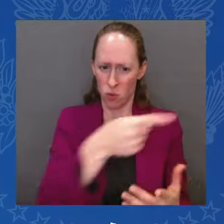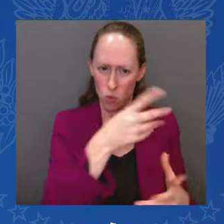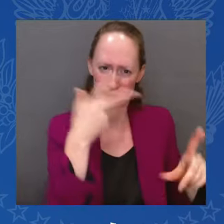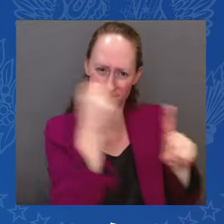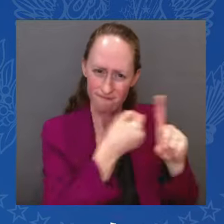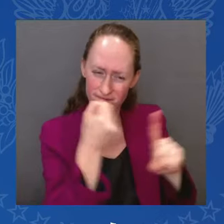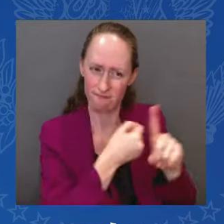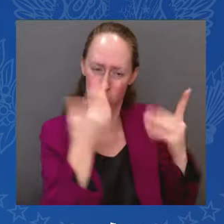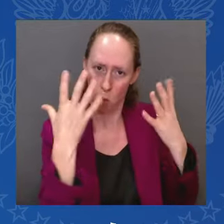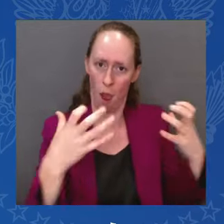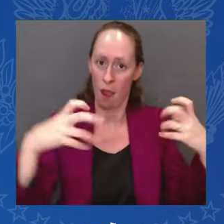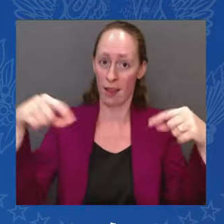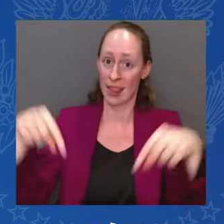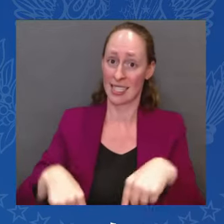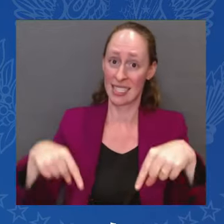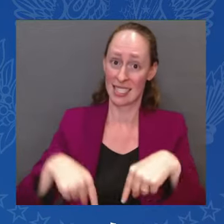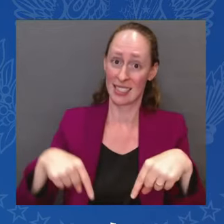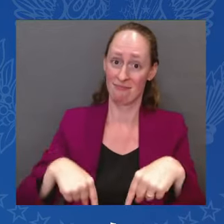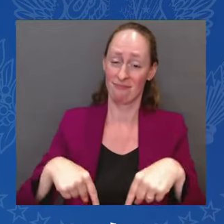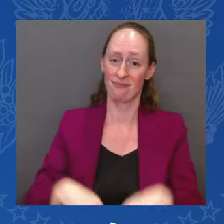So many of whom are here.